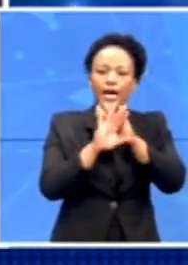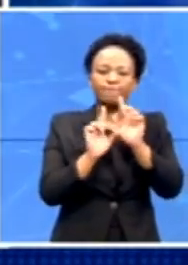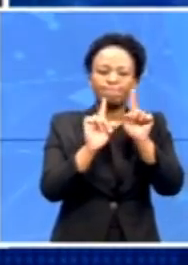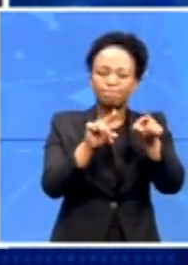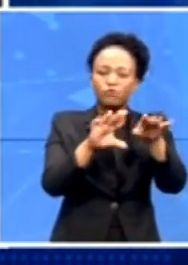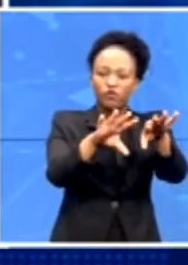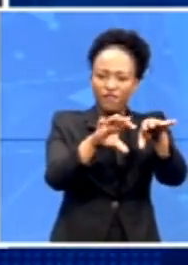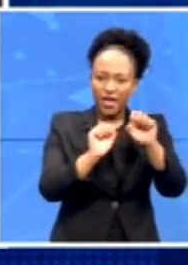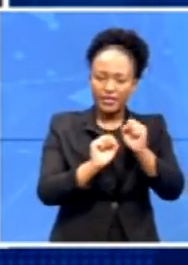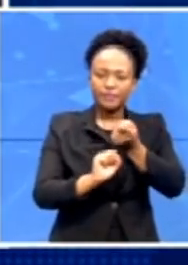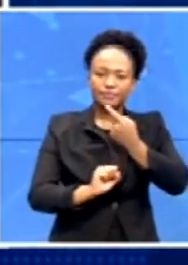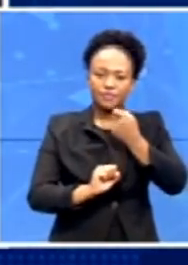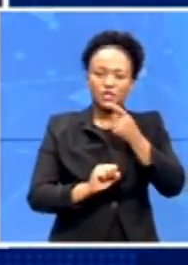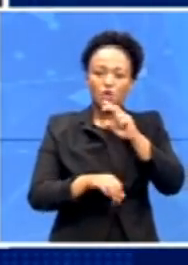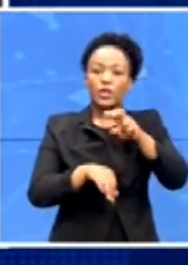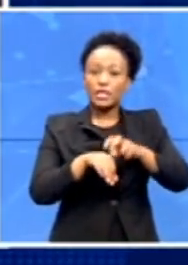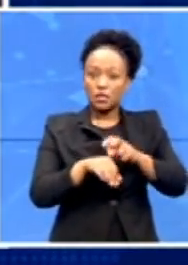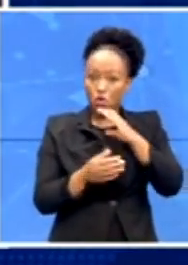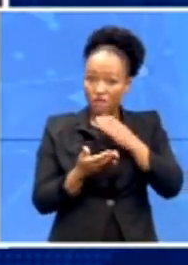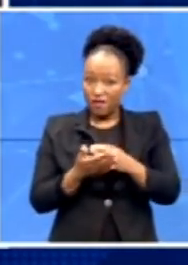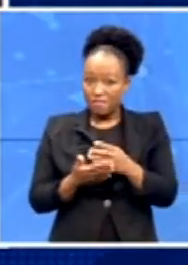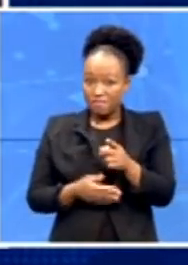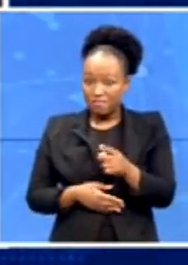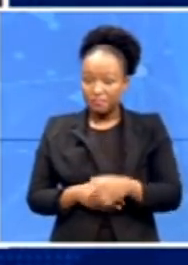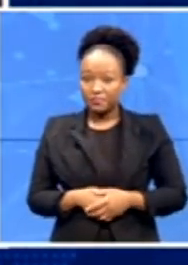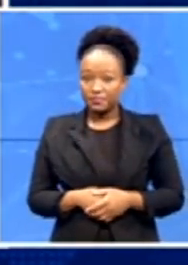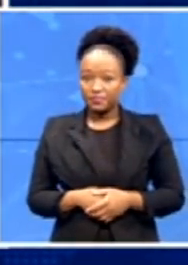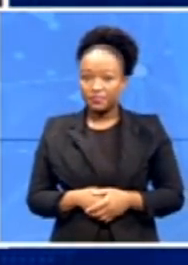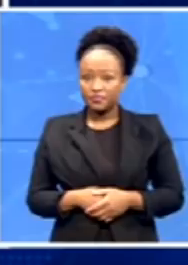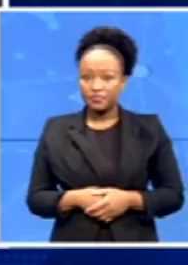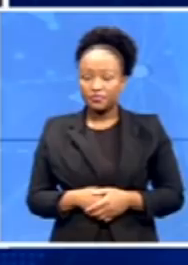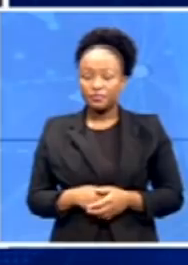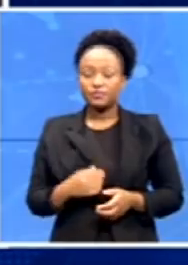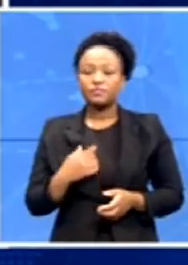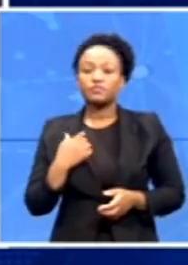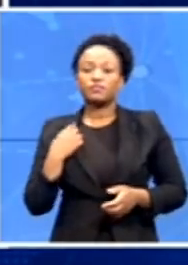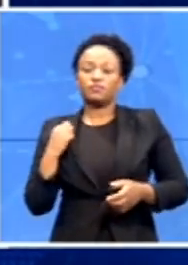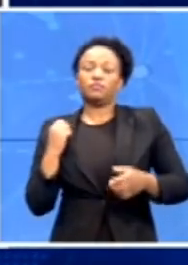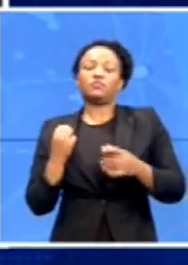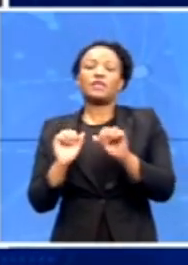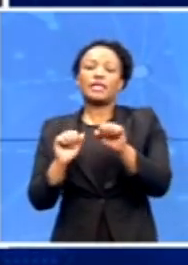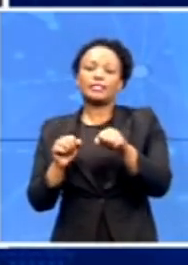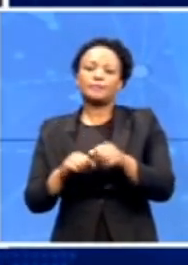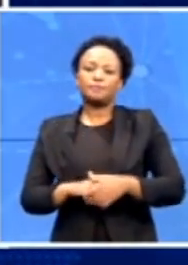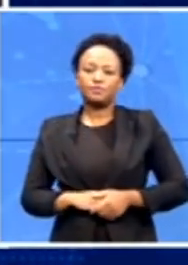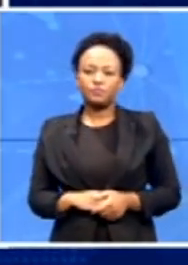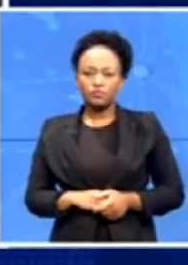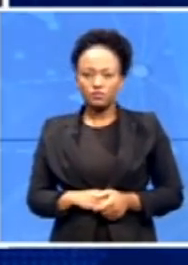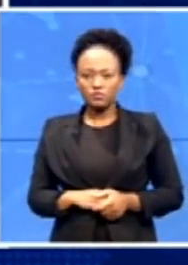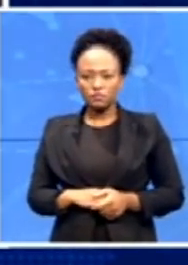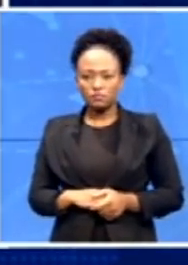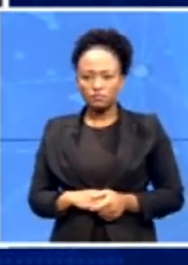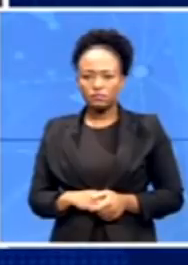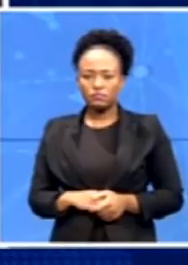Do you confirm that, Ms. Jacobus? Yes, Council. Then paragraph 13, add